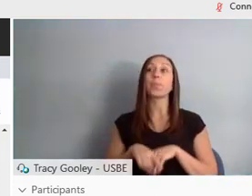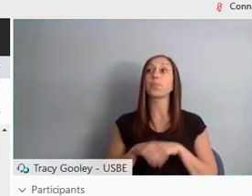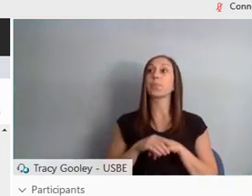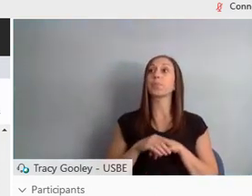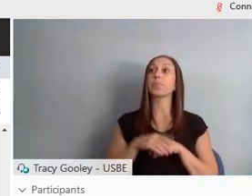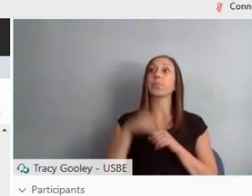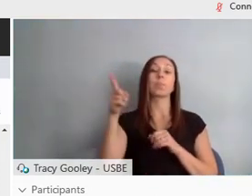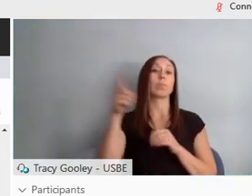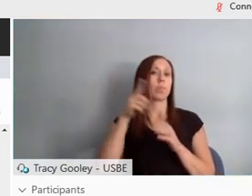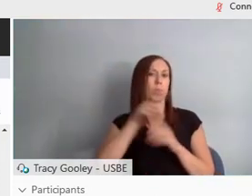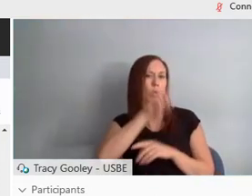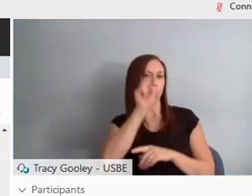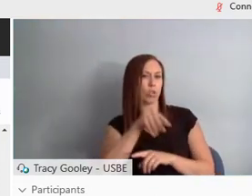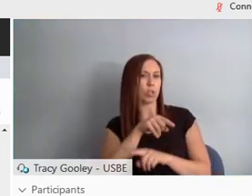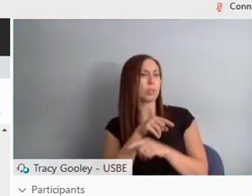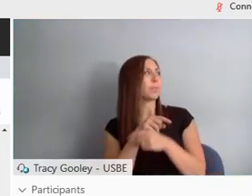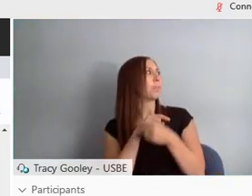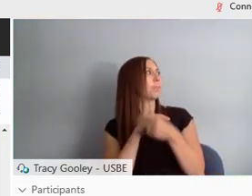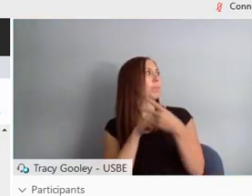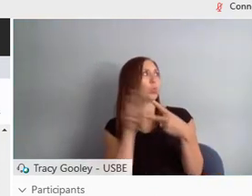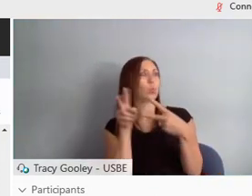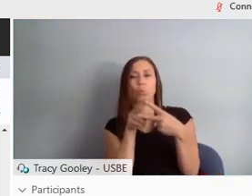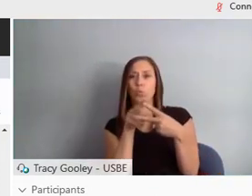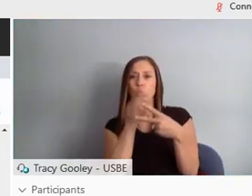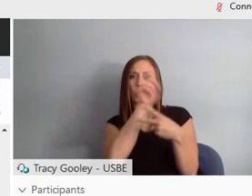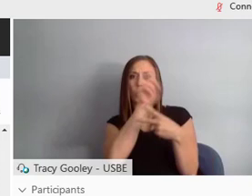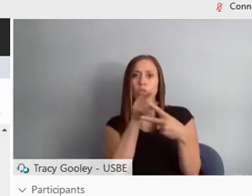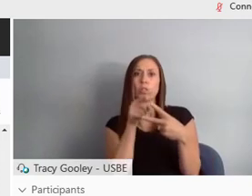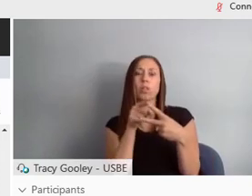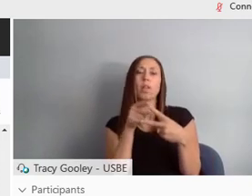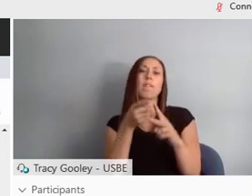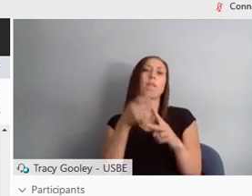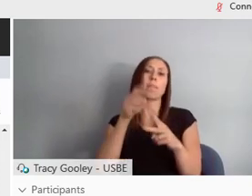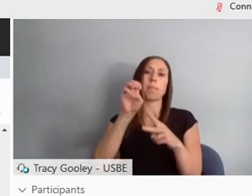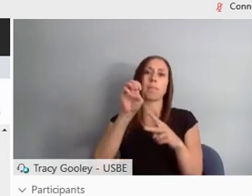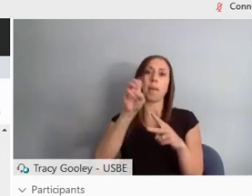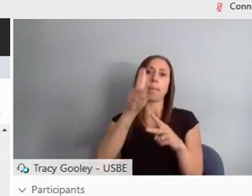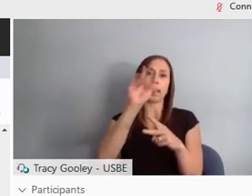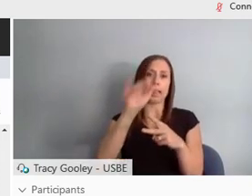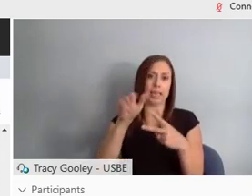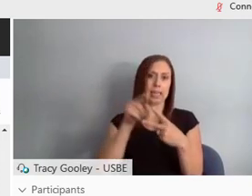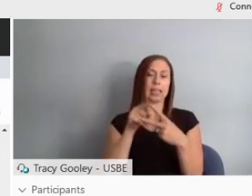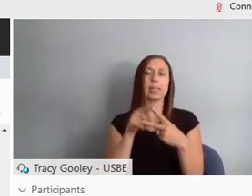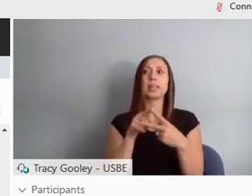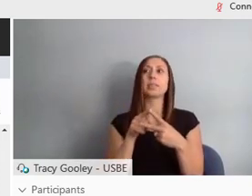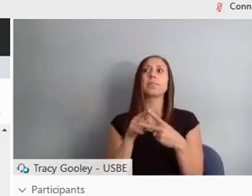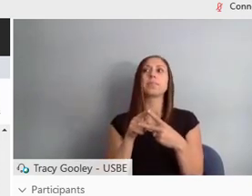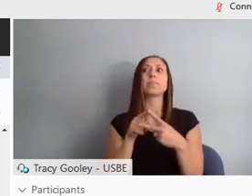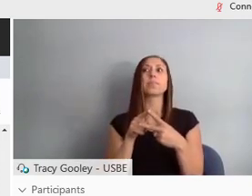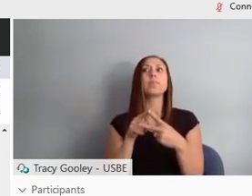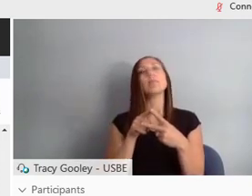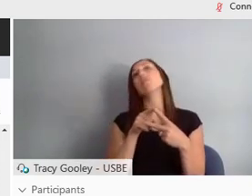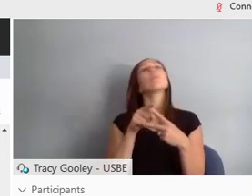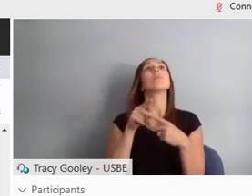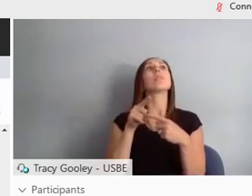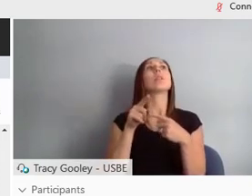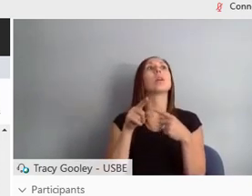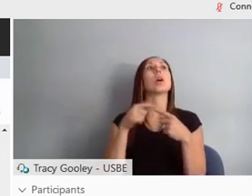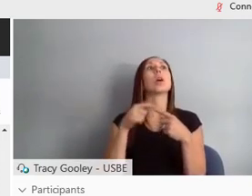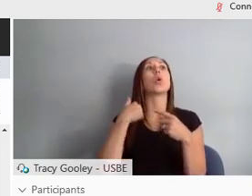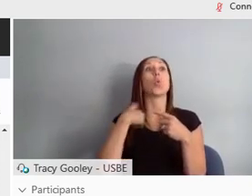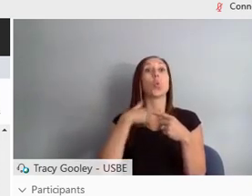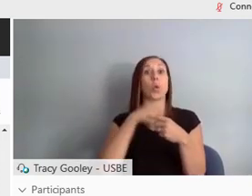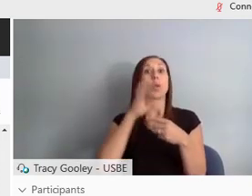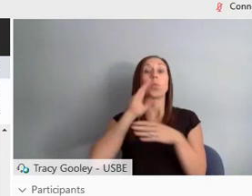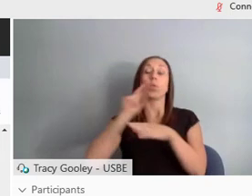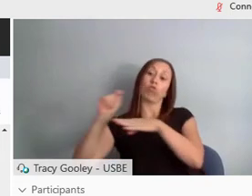Okay, so we have 2 questions, one from Emily. says, when we are training